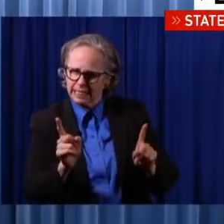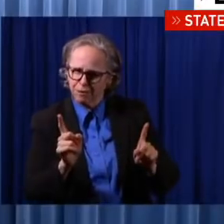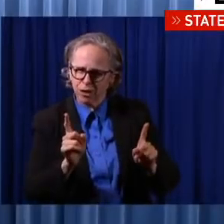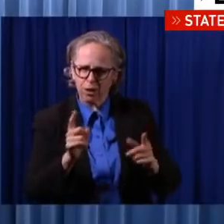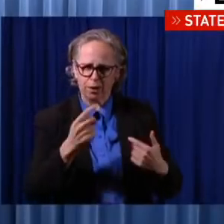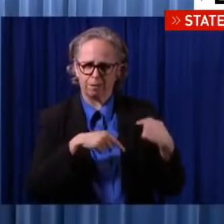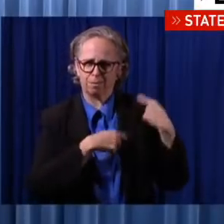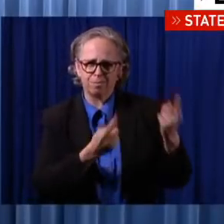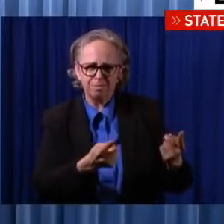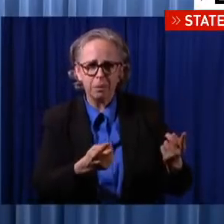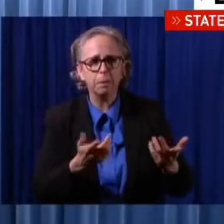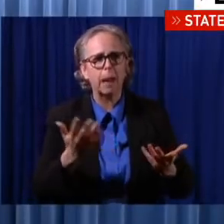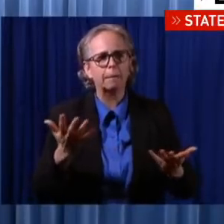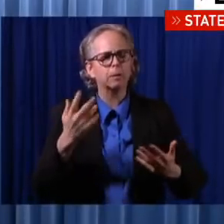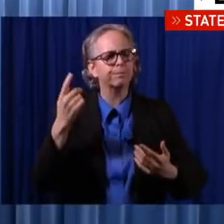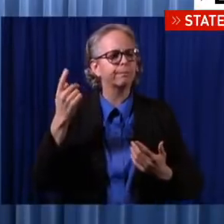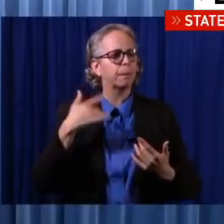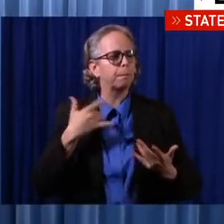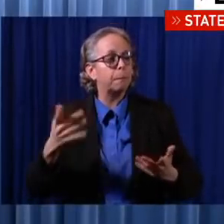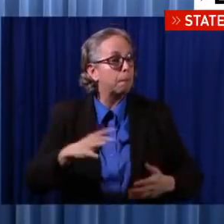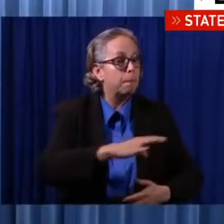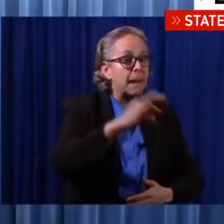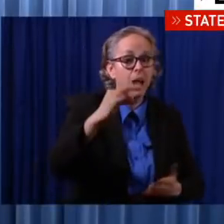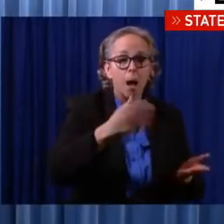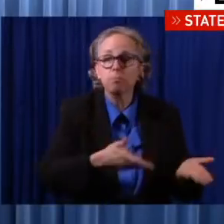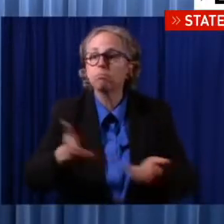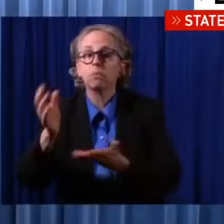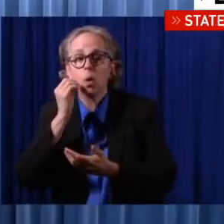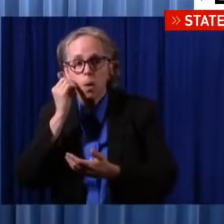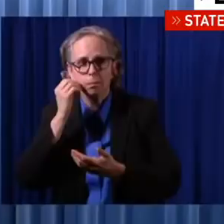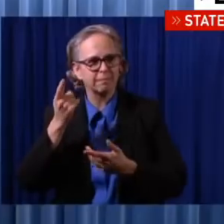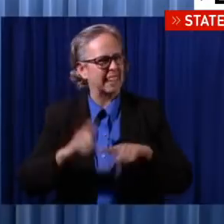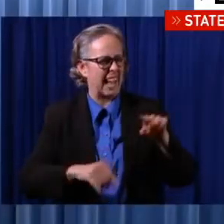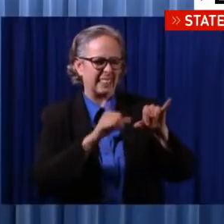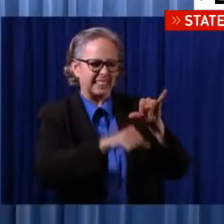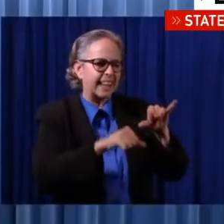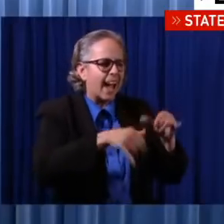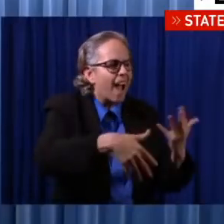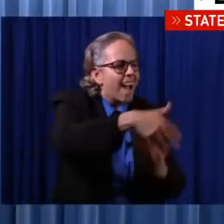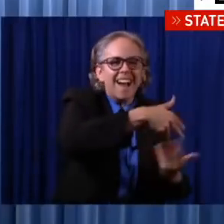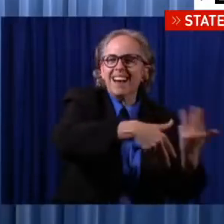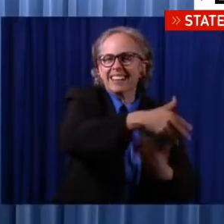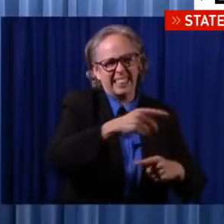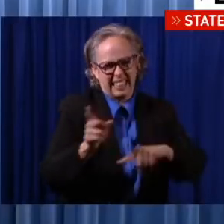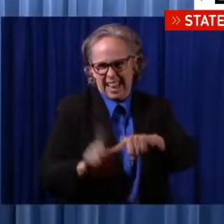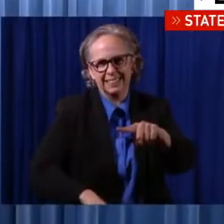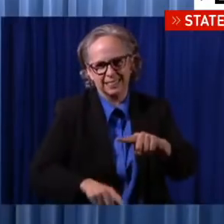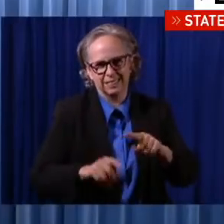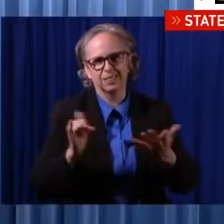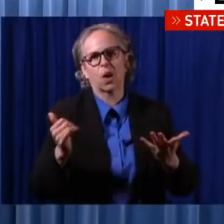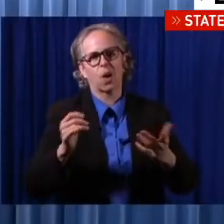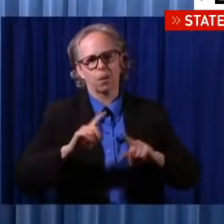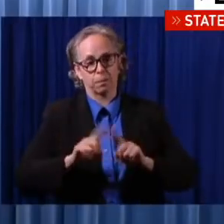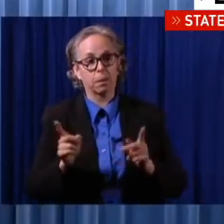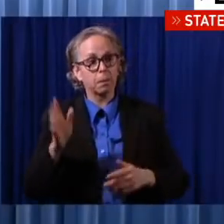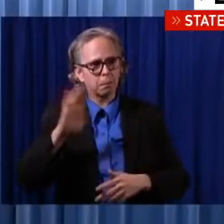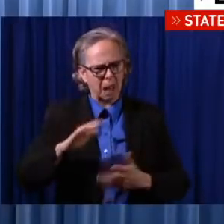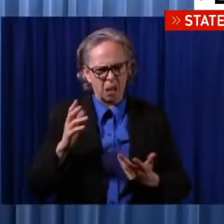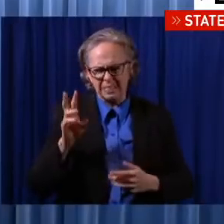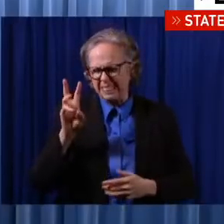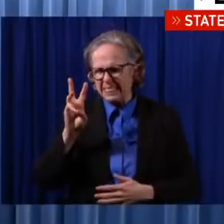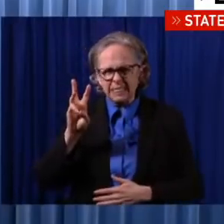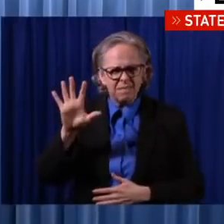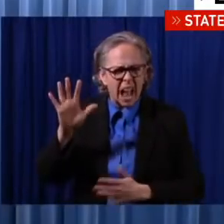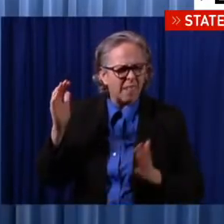serving grab-and-go meals. But more than 65,000 children a day are expected to take part in getting that free, healthy